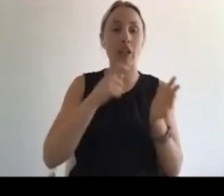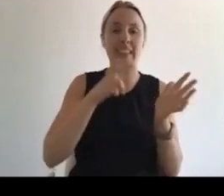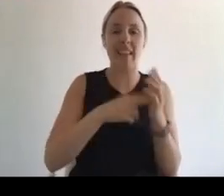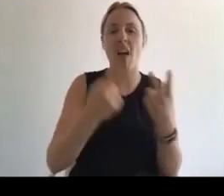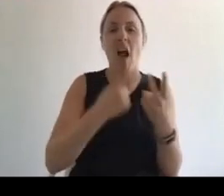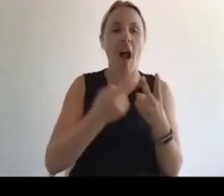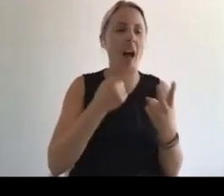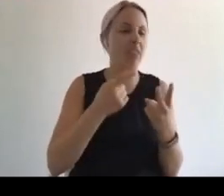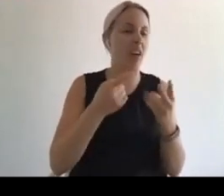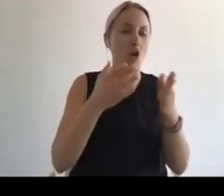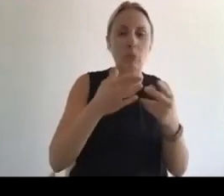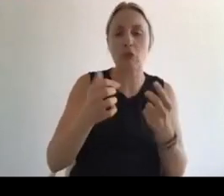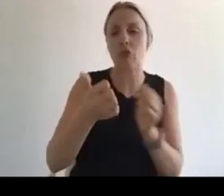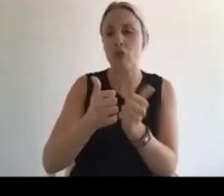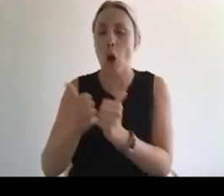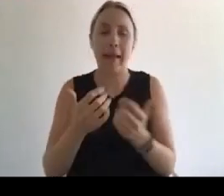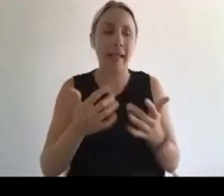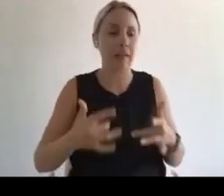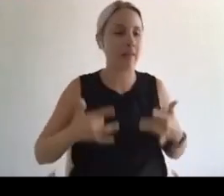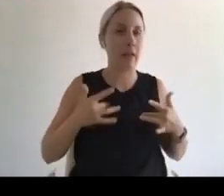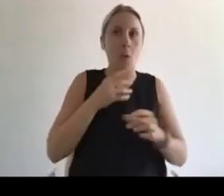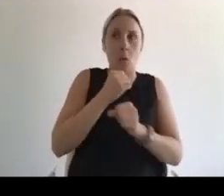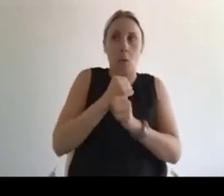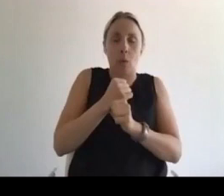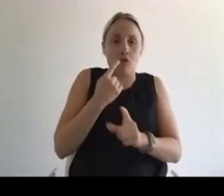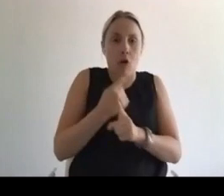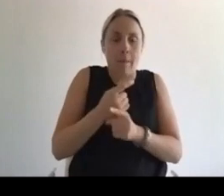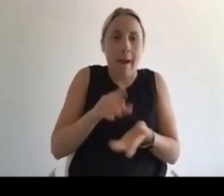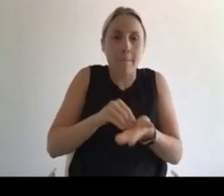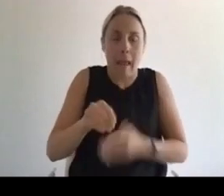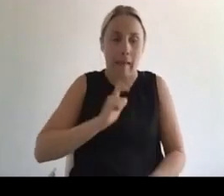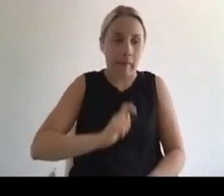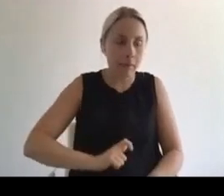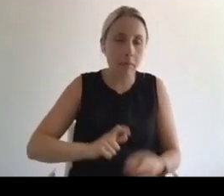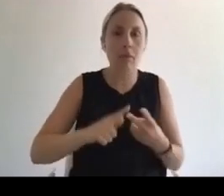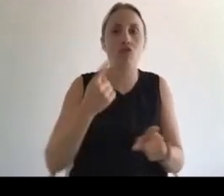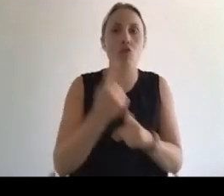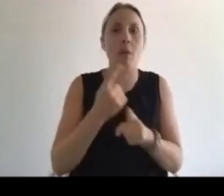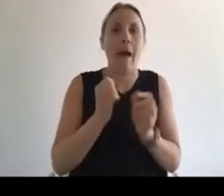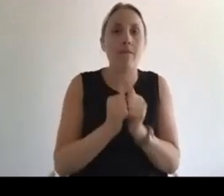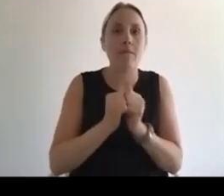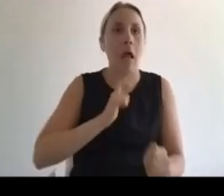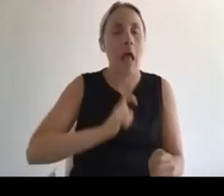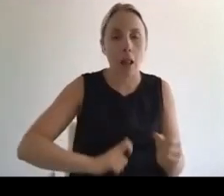really talking about pay, talking about value and worth.